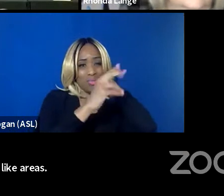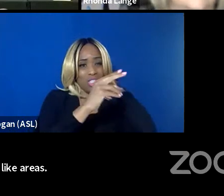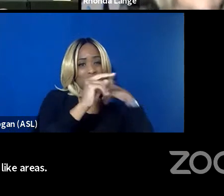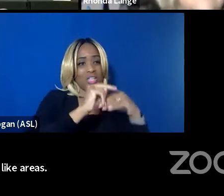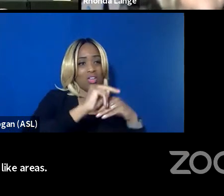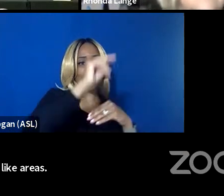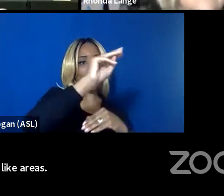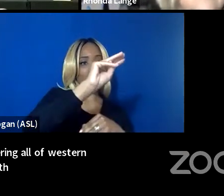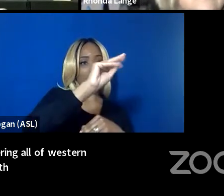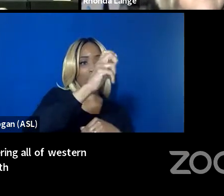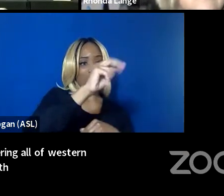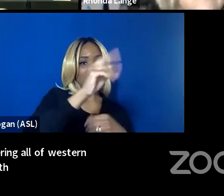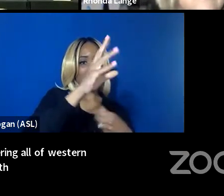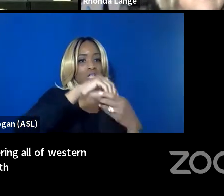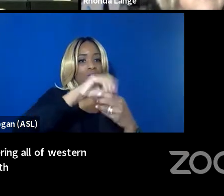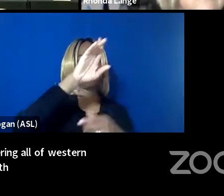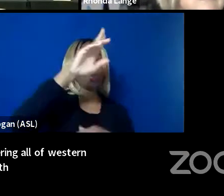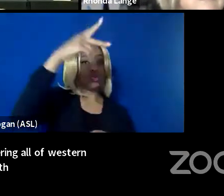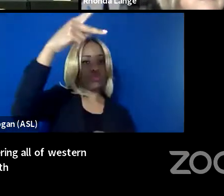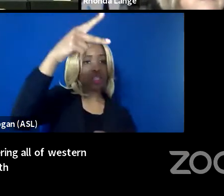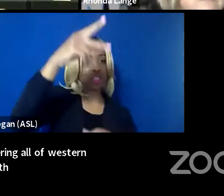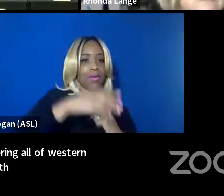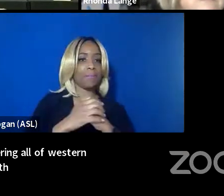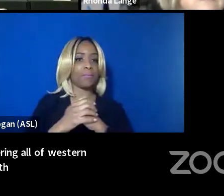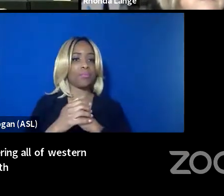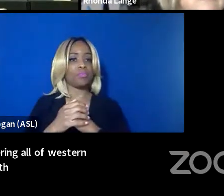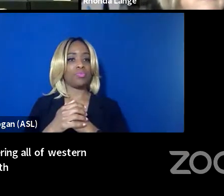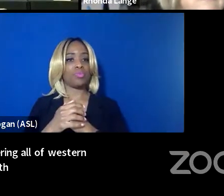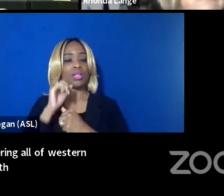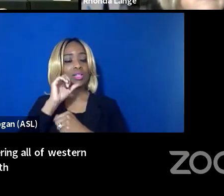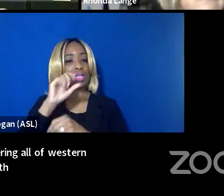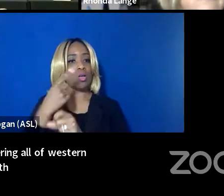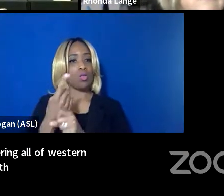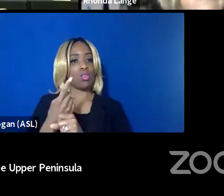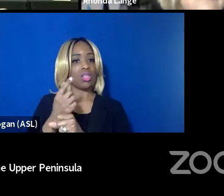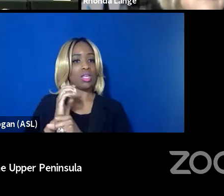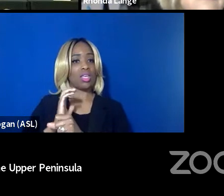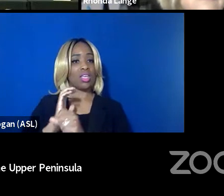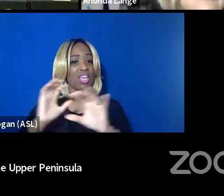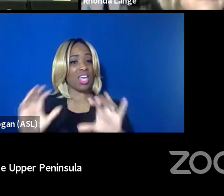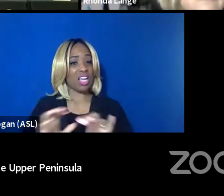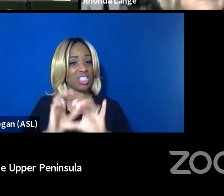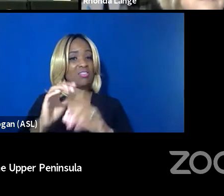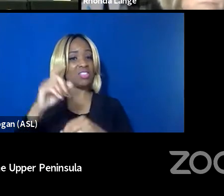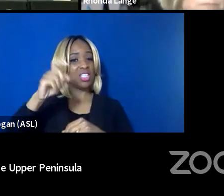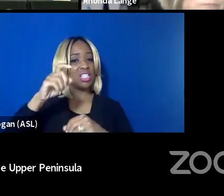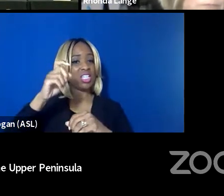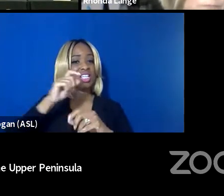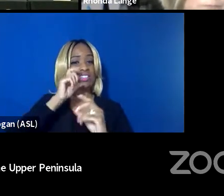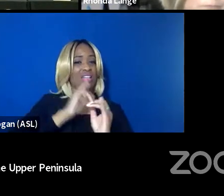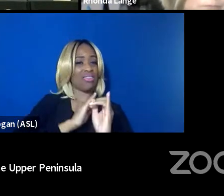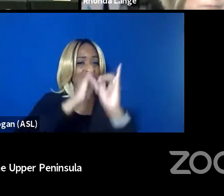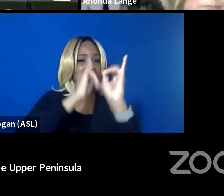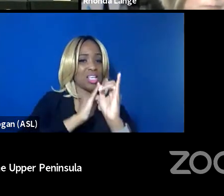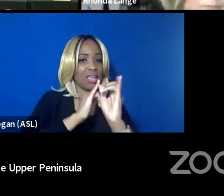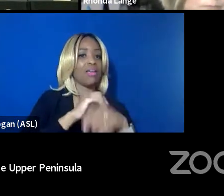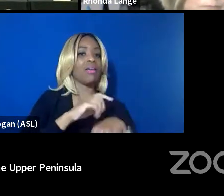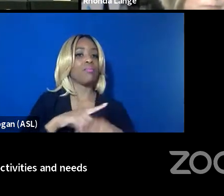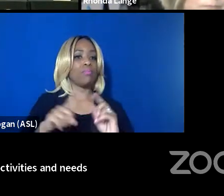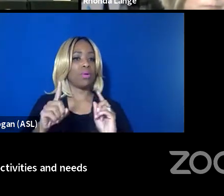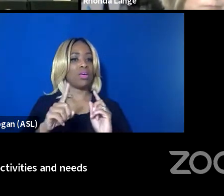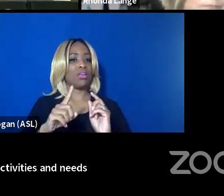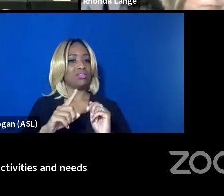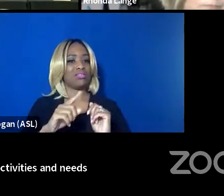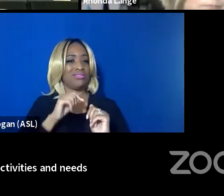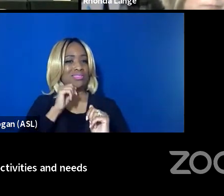County, including the Upper Peninsula of Michigan. Not only are our activities and needs not similar, but it is unrealistic